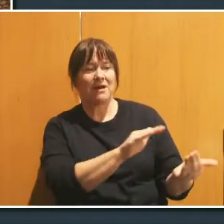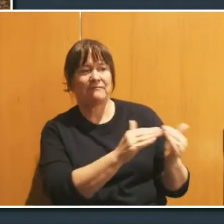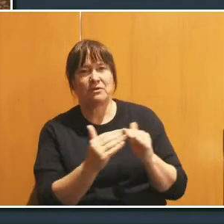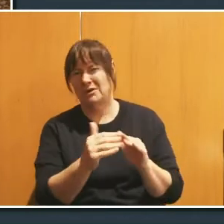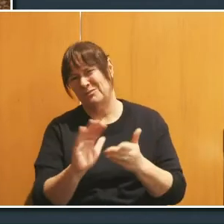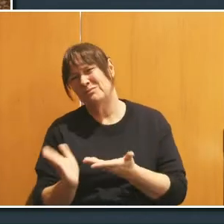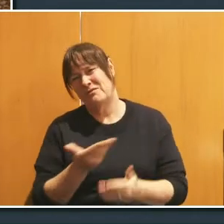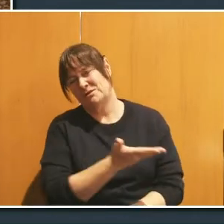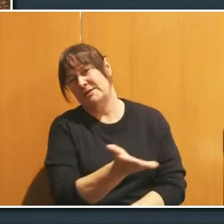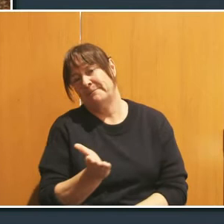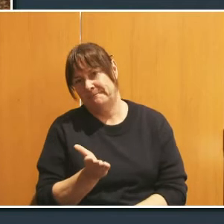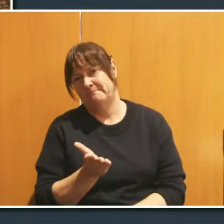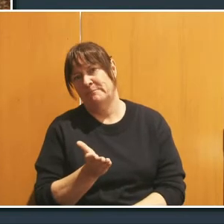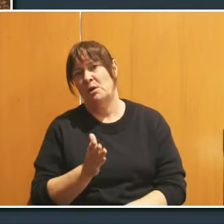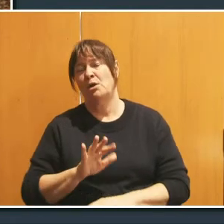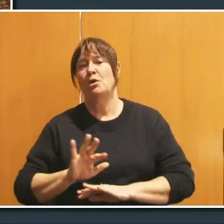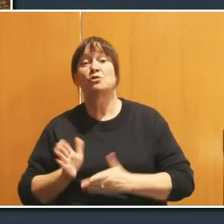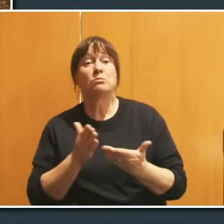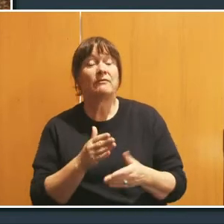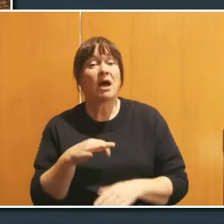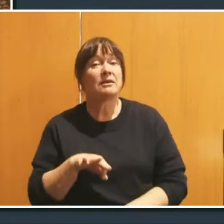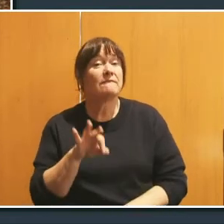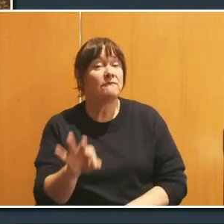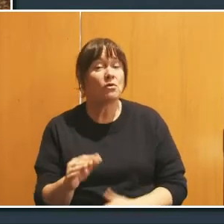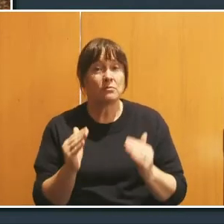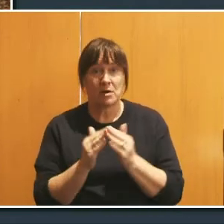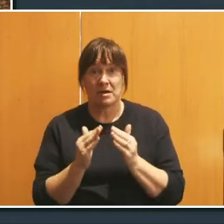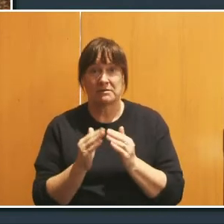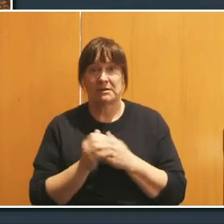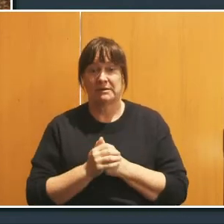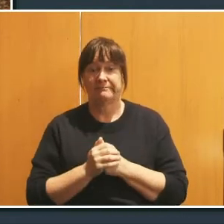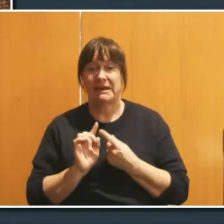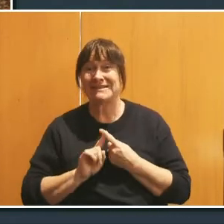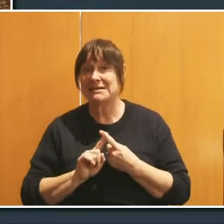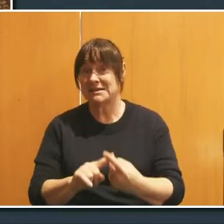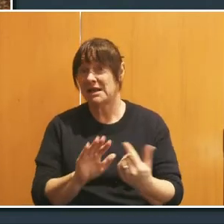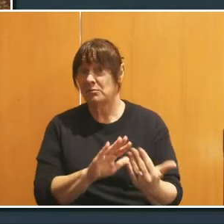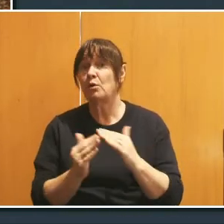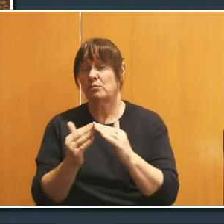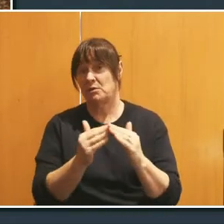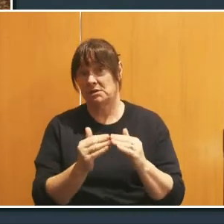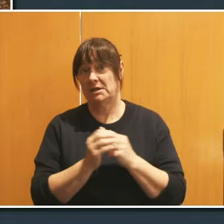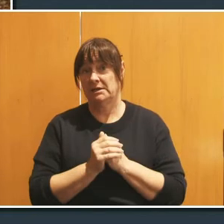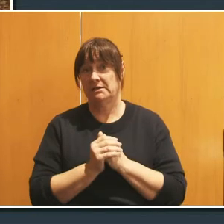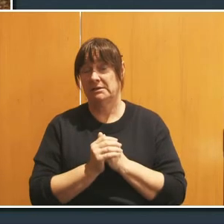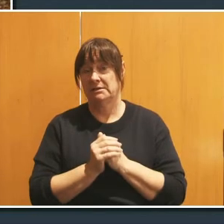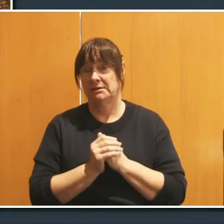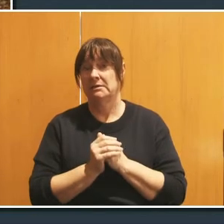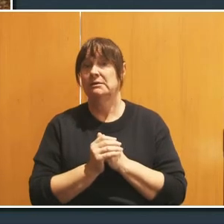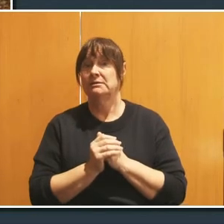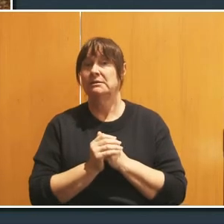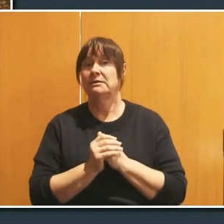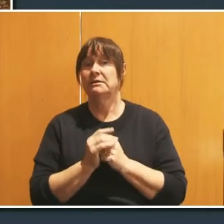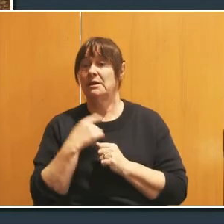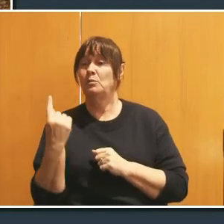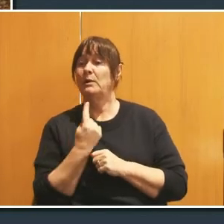whole, providing more affordable housing, providing a sustainable community that we can all be